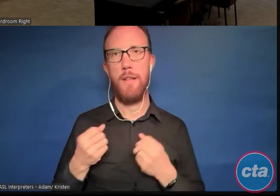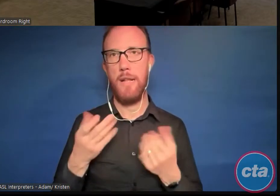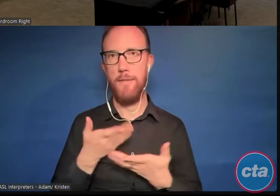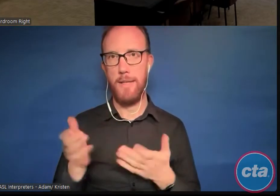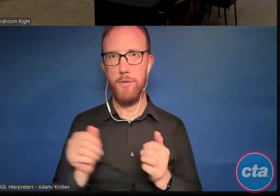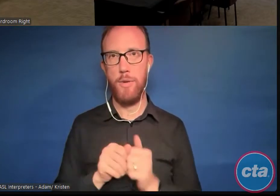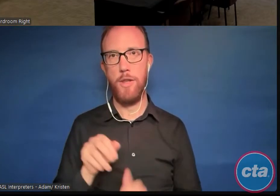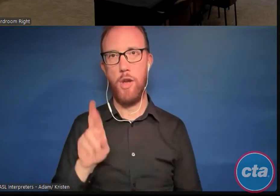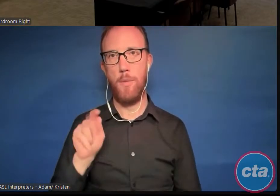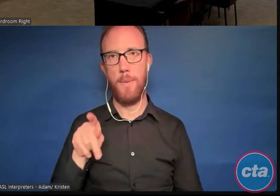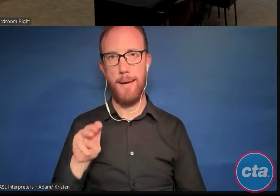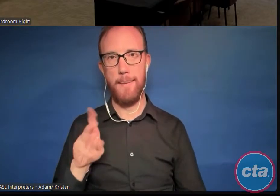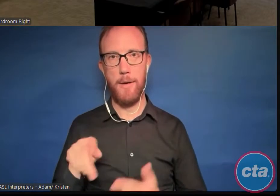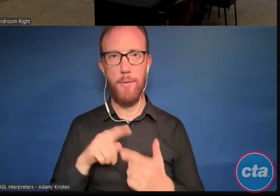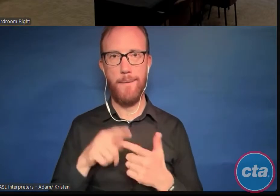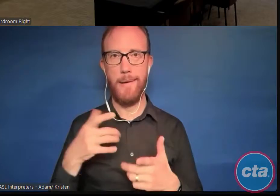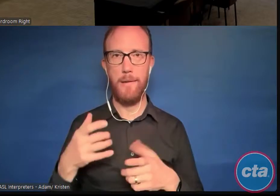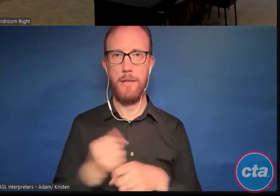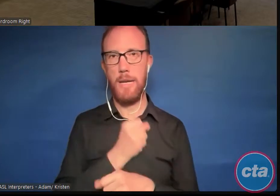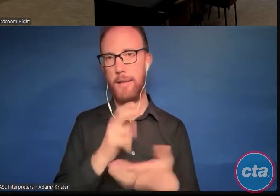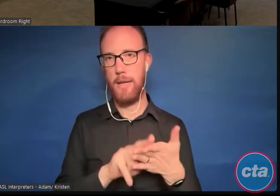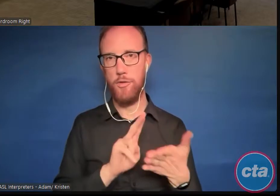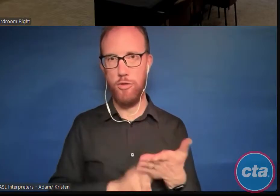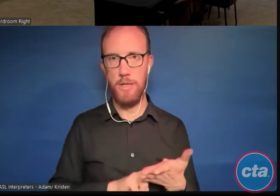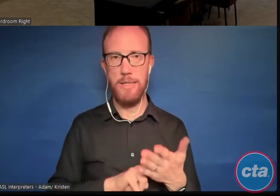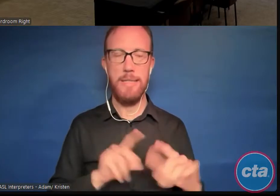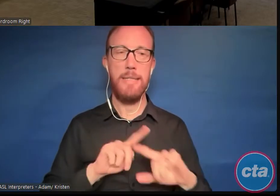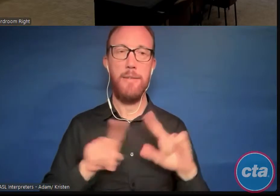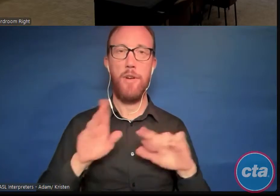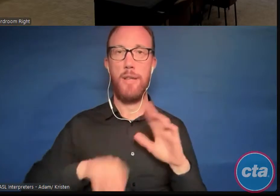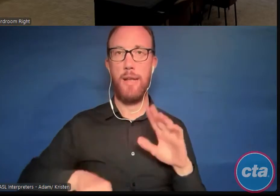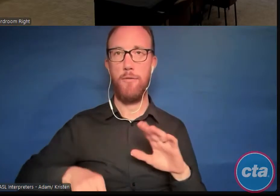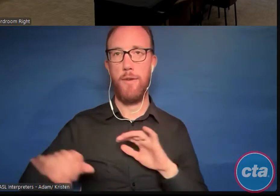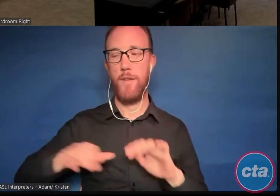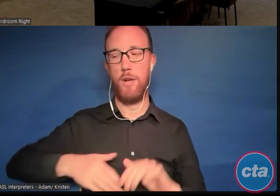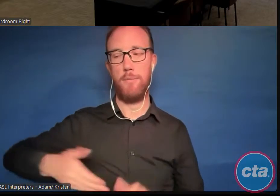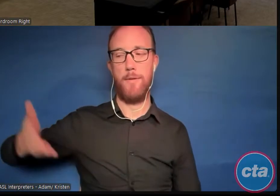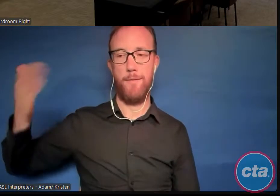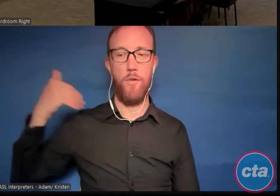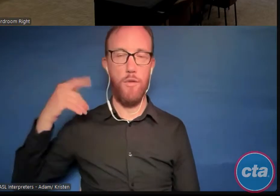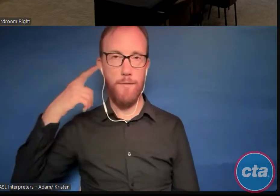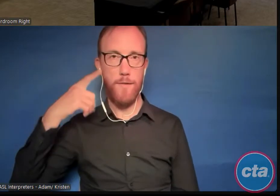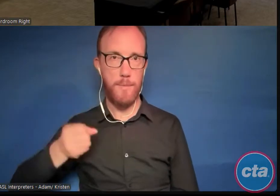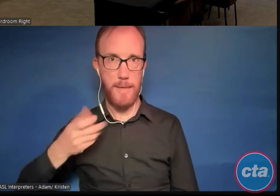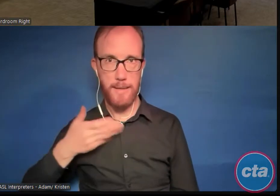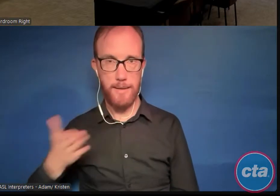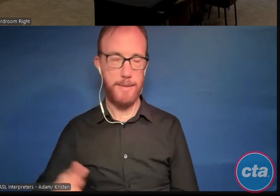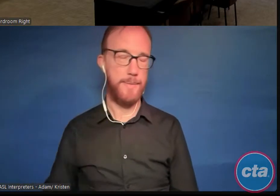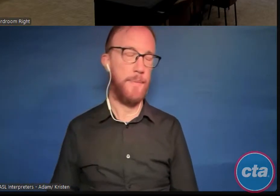we procured this contract that were different historically than what we did on a lot of things.